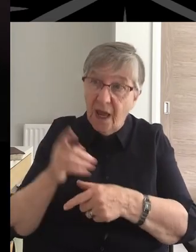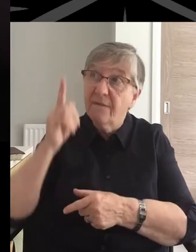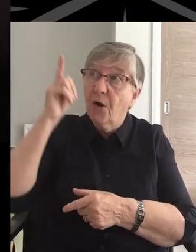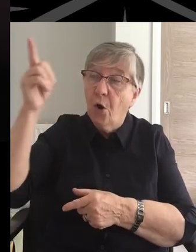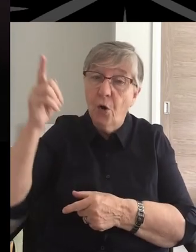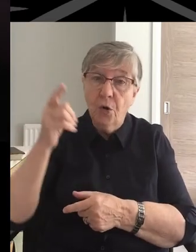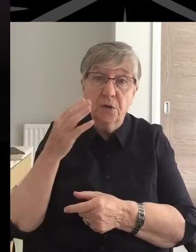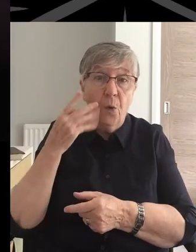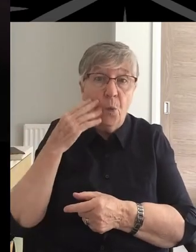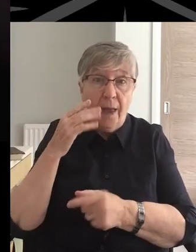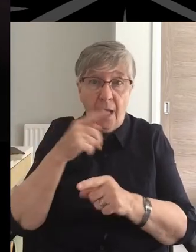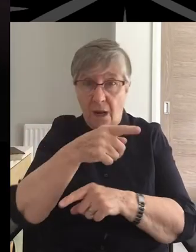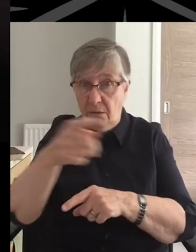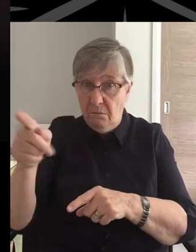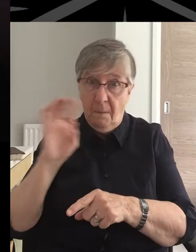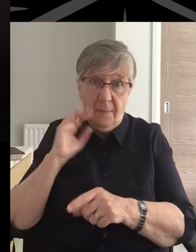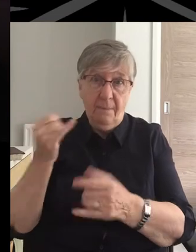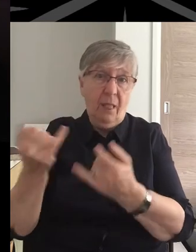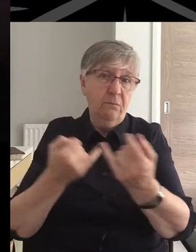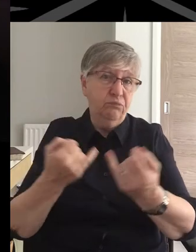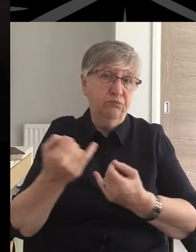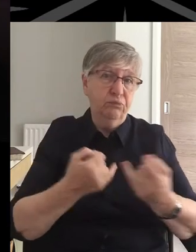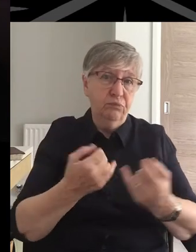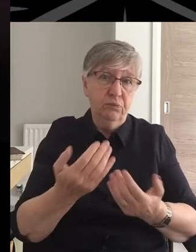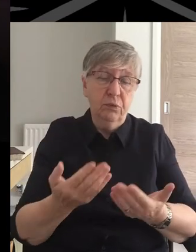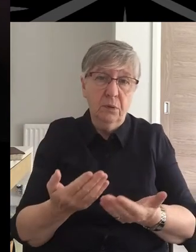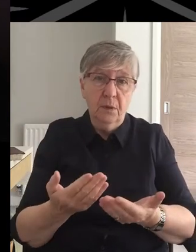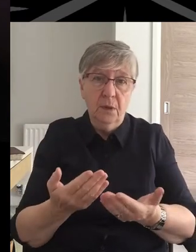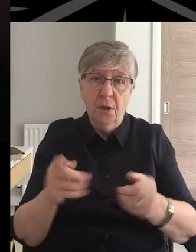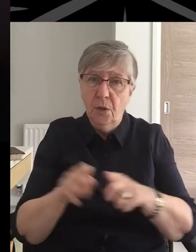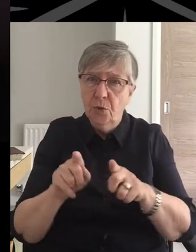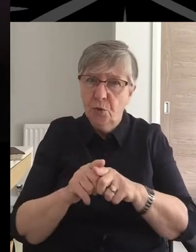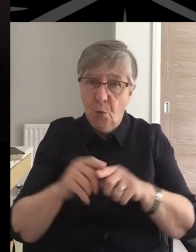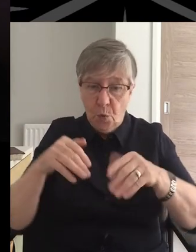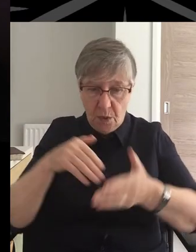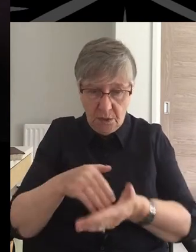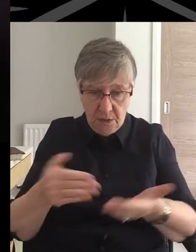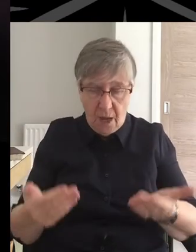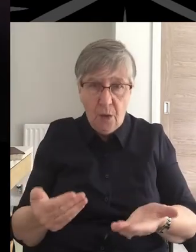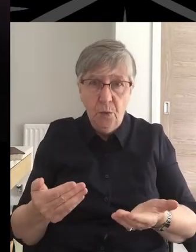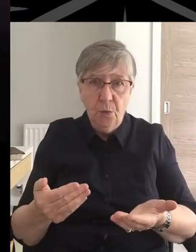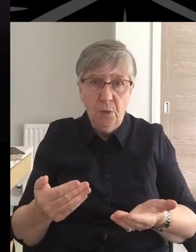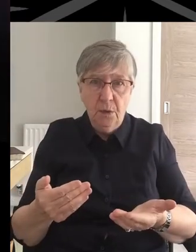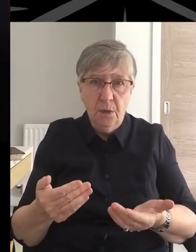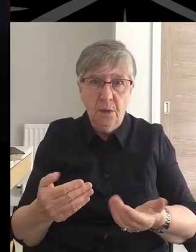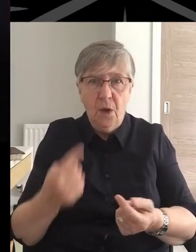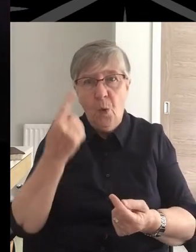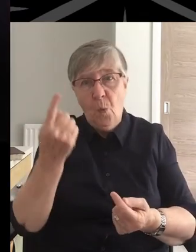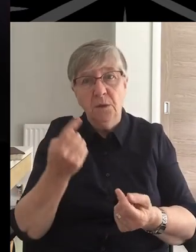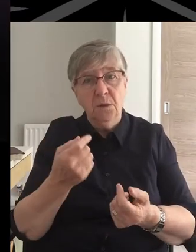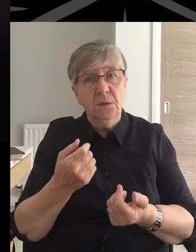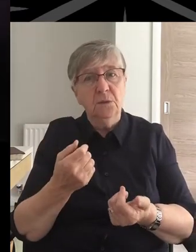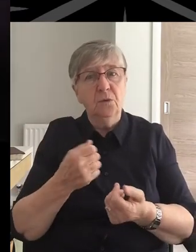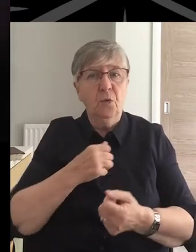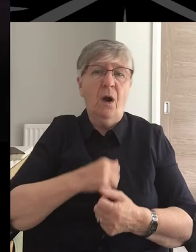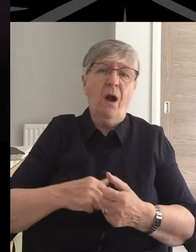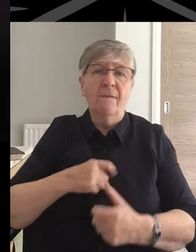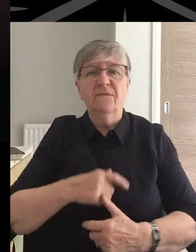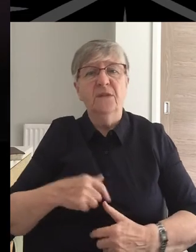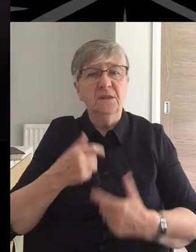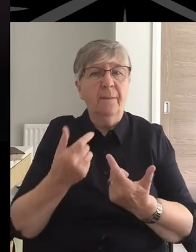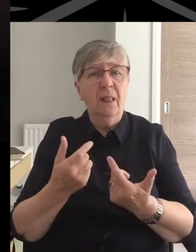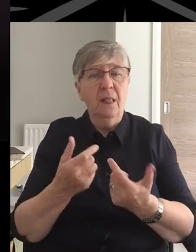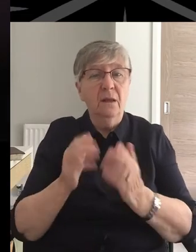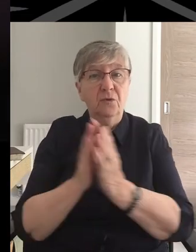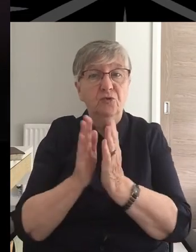tide was flowing the other way, so too in our day and age does a once cozy, once national and once